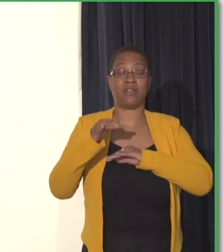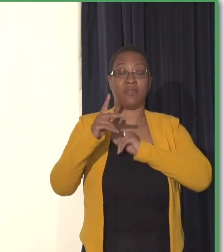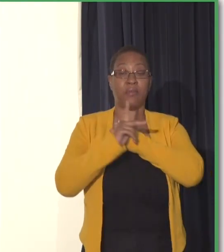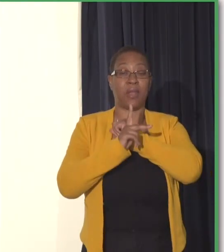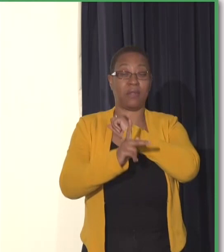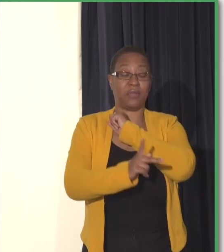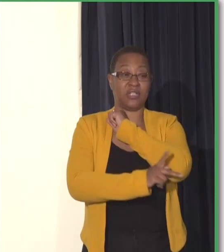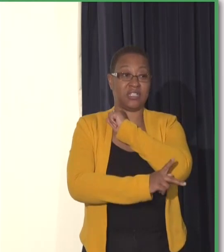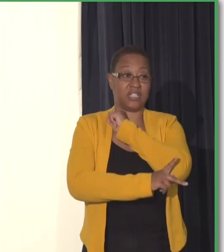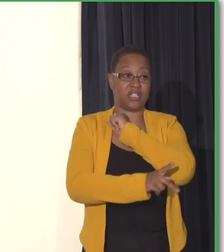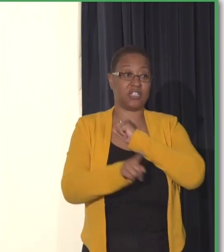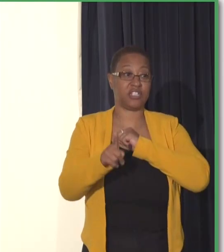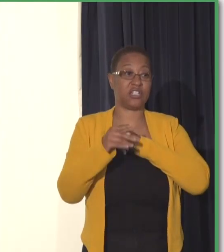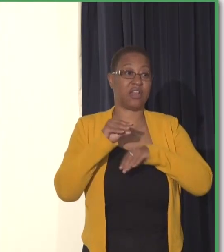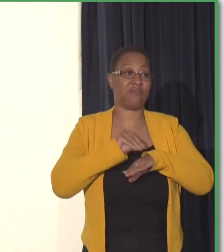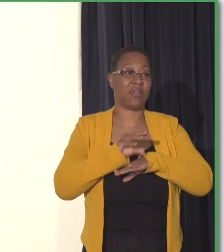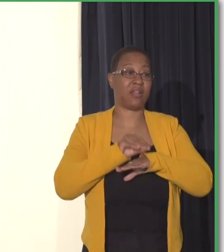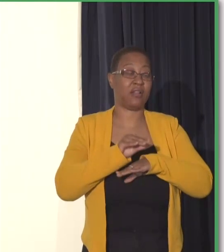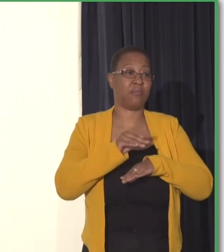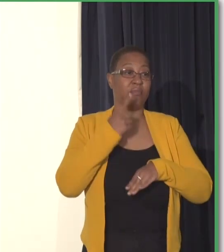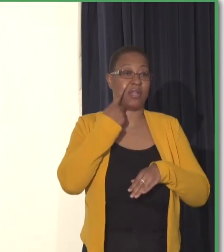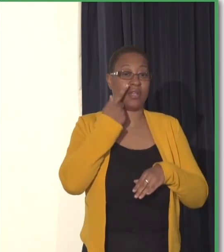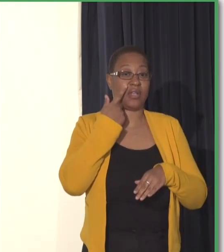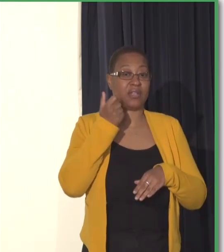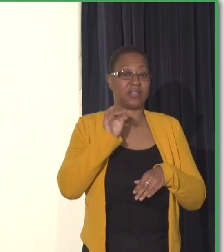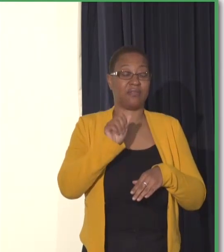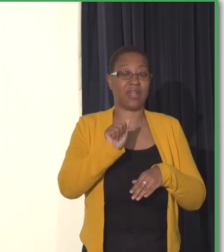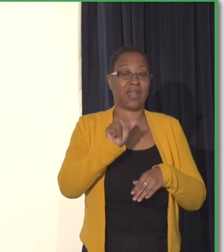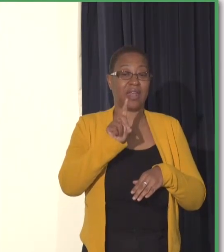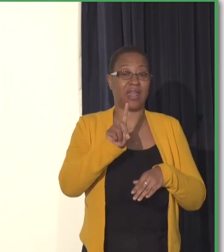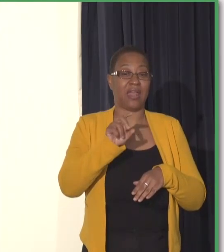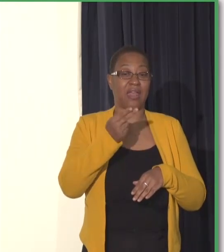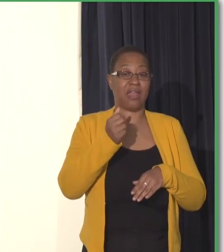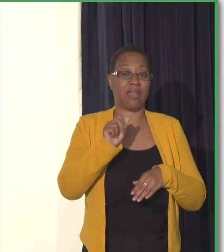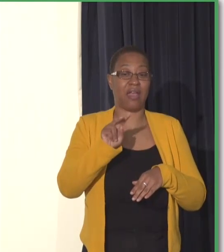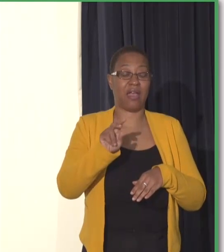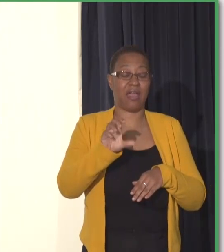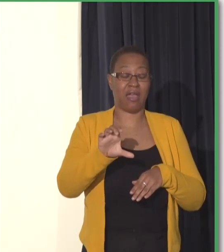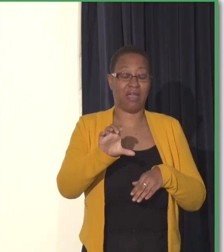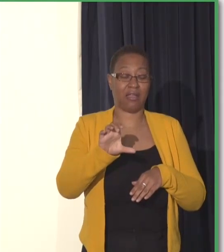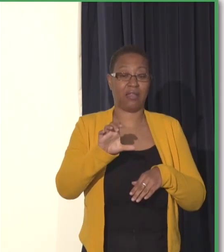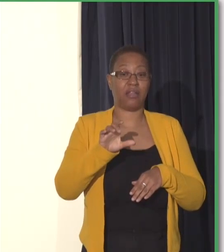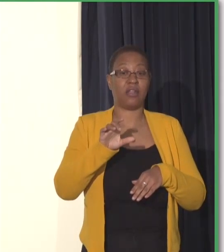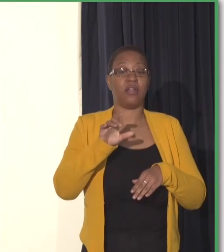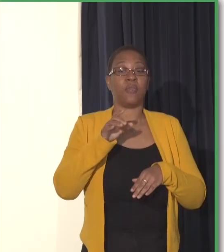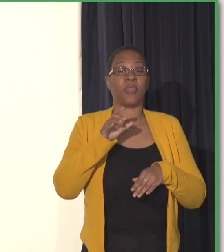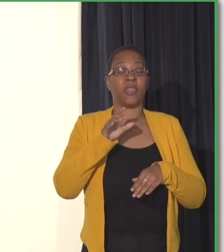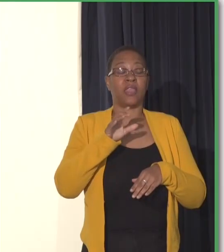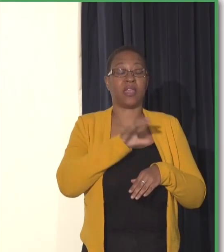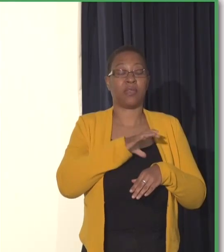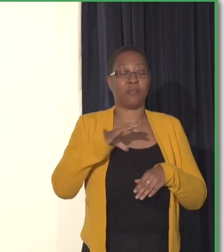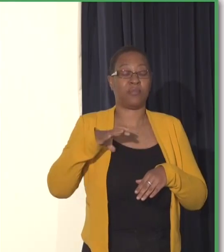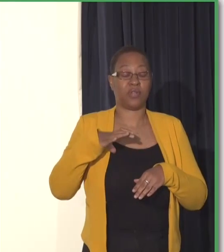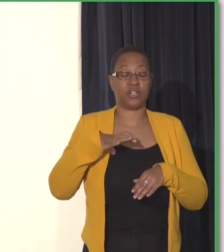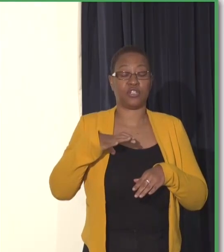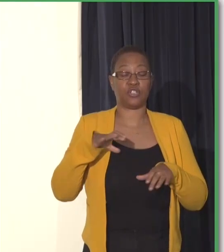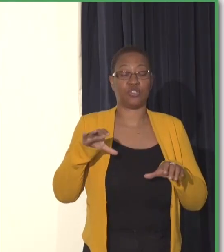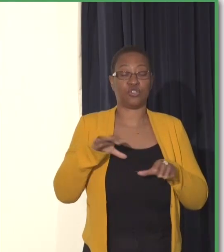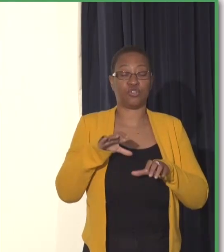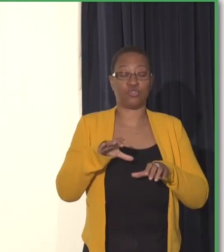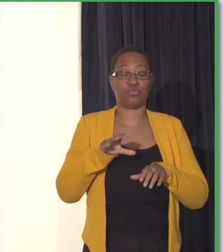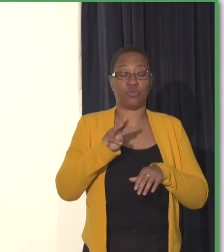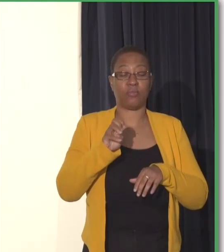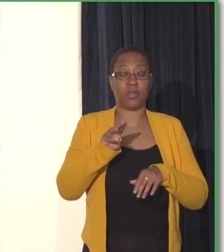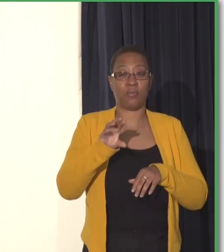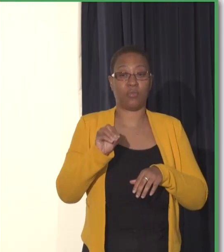parliamentarian, she advised because of the ad hoc committee that the committees now do memorandums. They come in under incoming